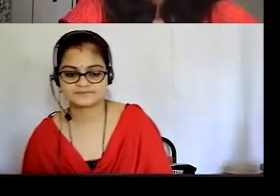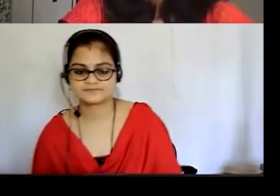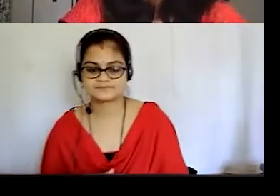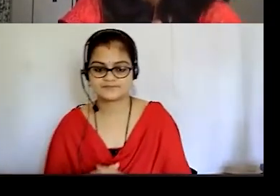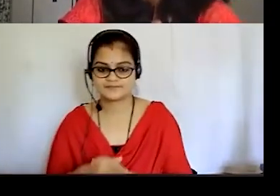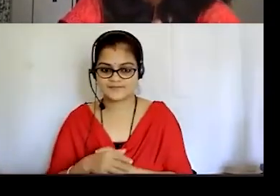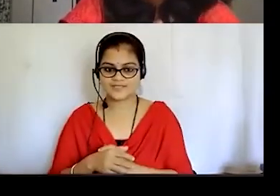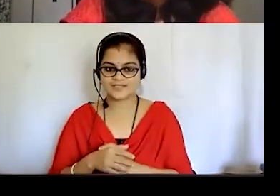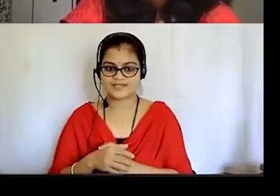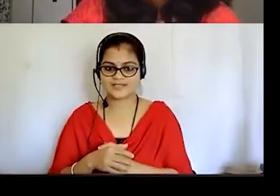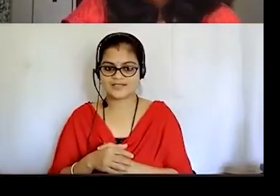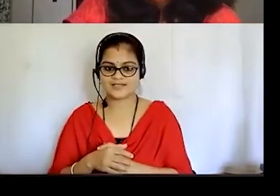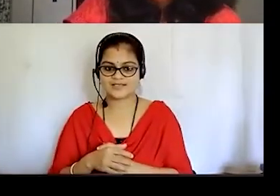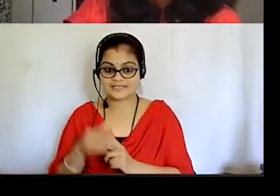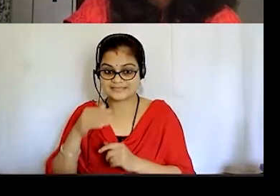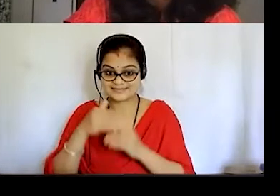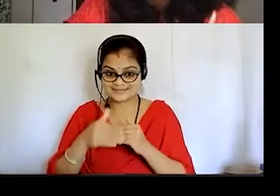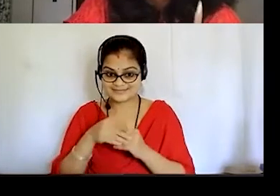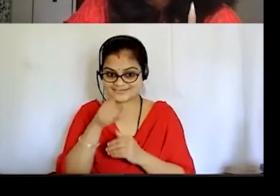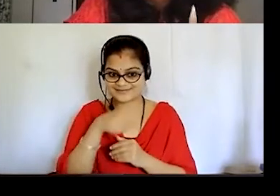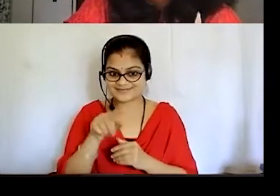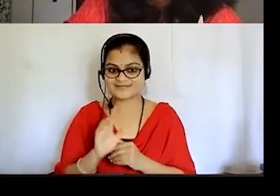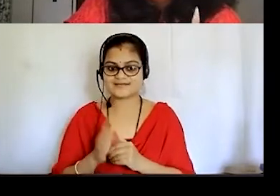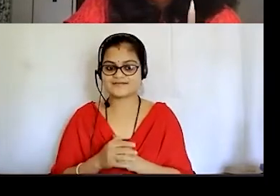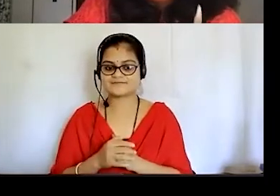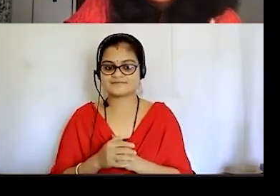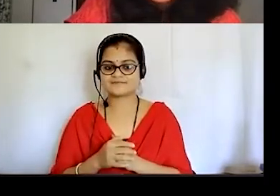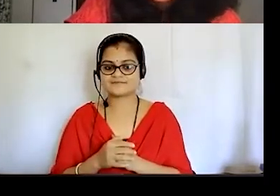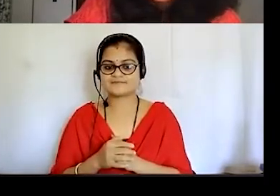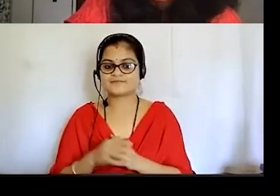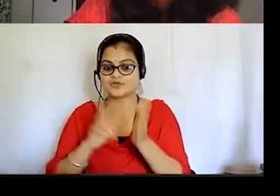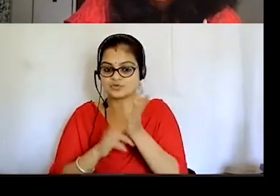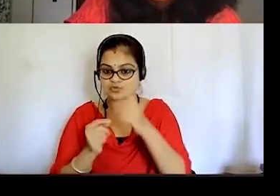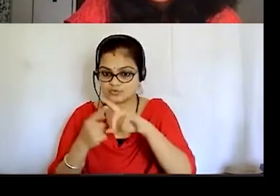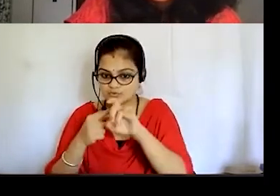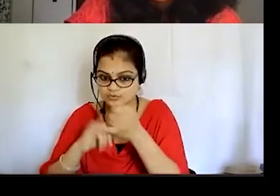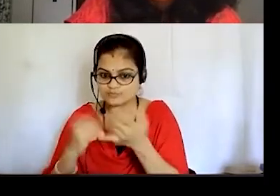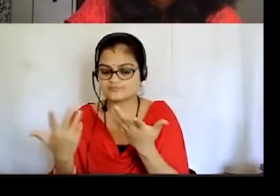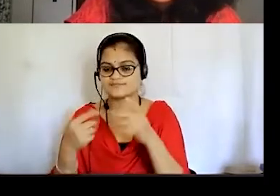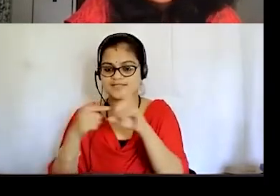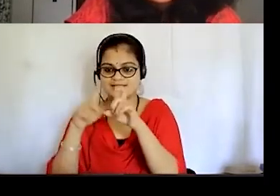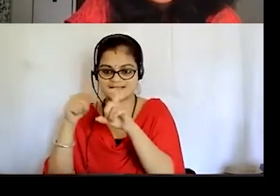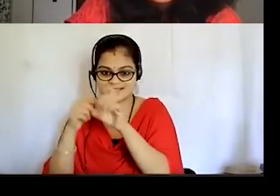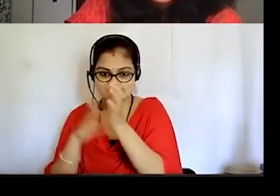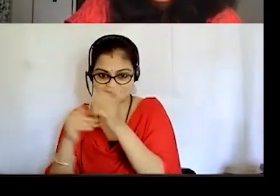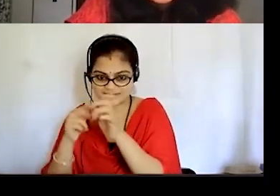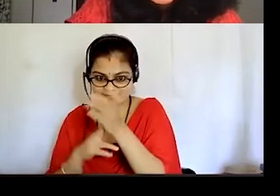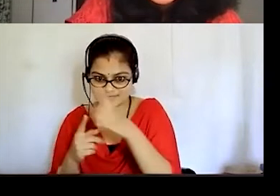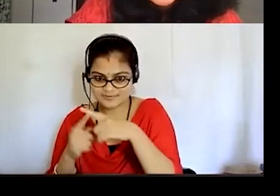The sequence of our narrative has sort of journeyed through notes, elements,